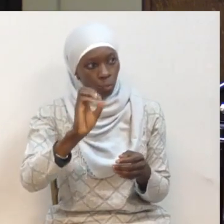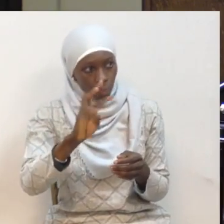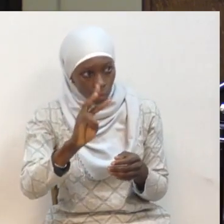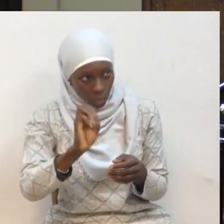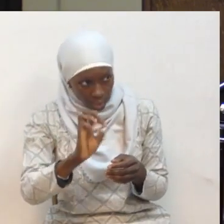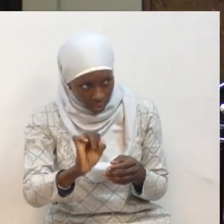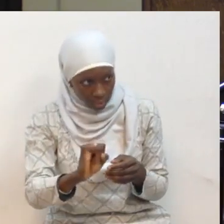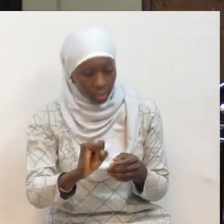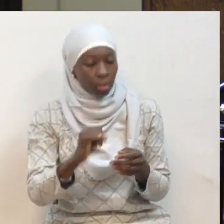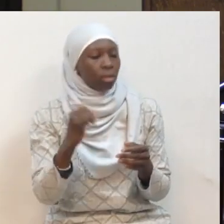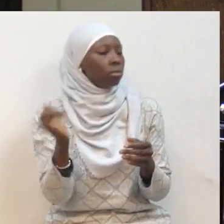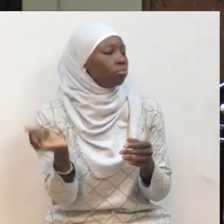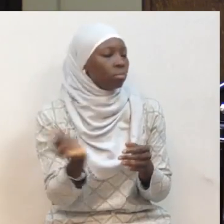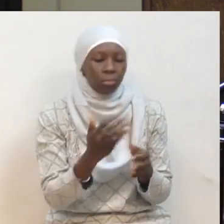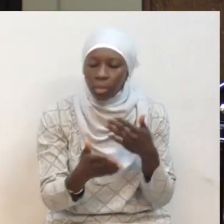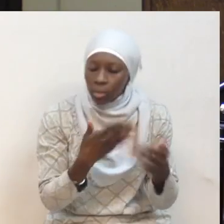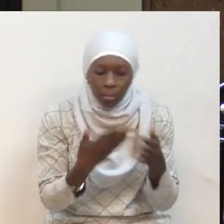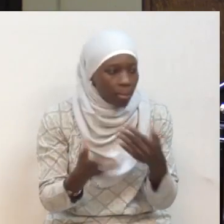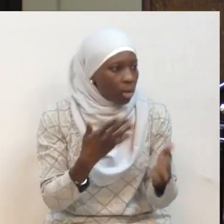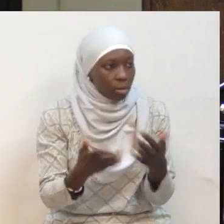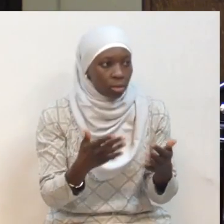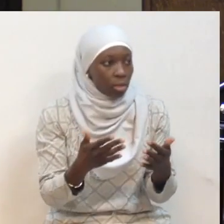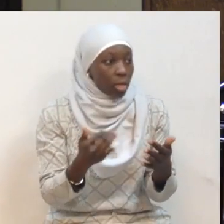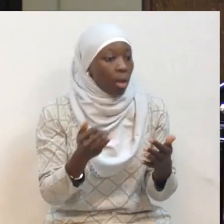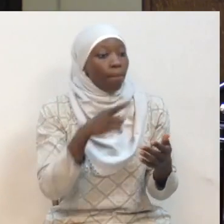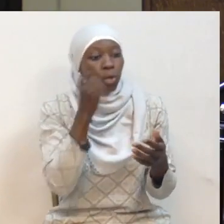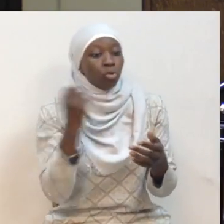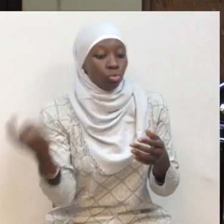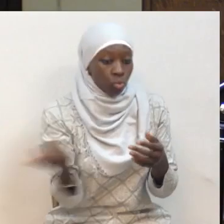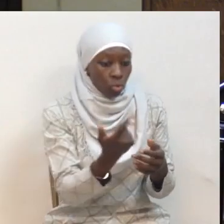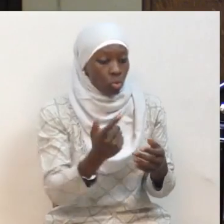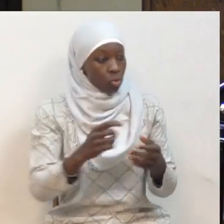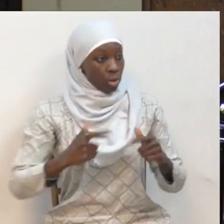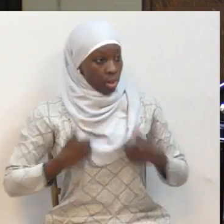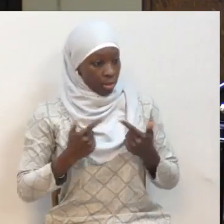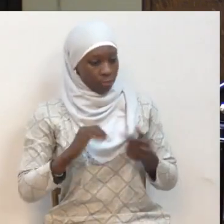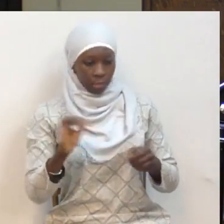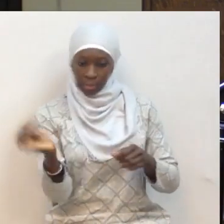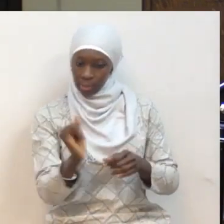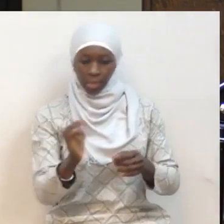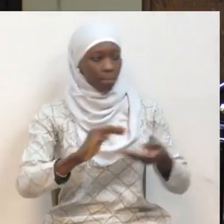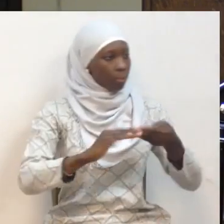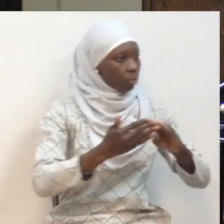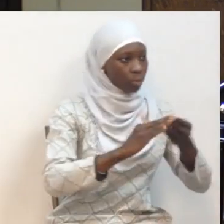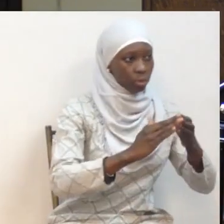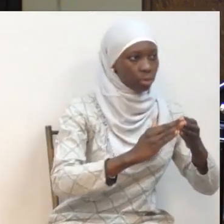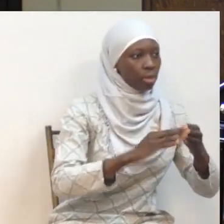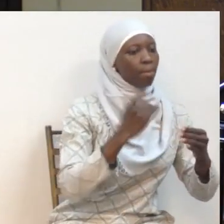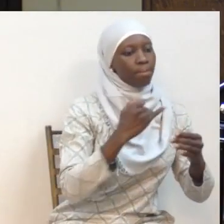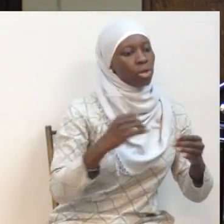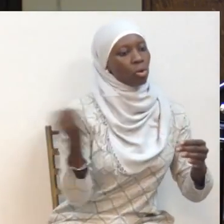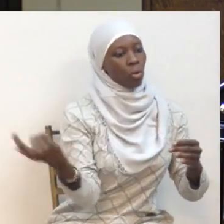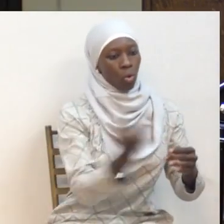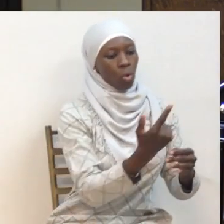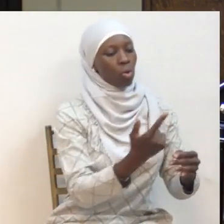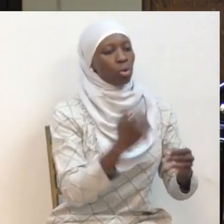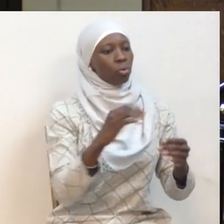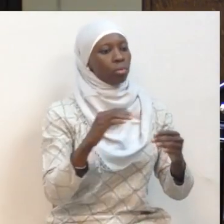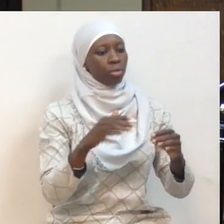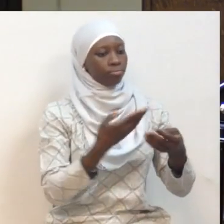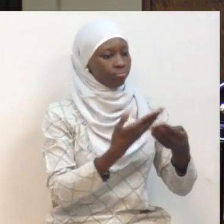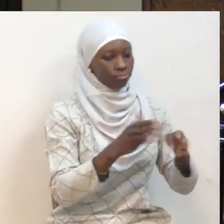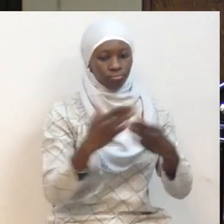obligations. That is equality, and that's a principle of governance. You can't govern based